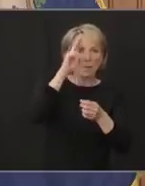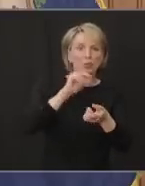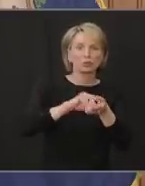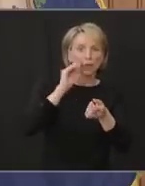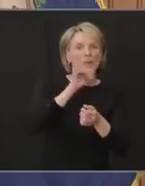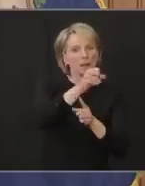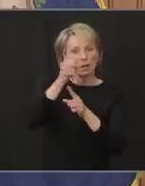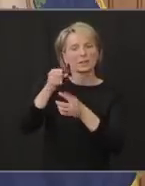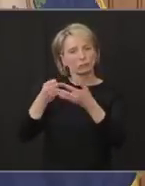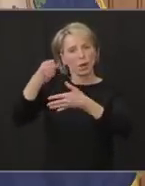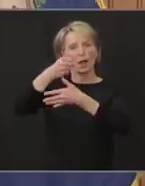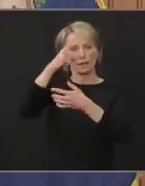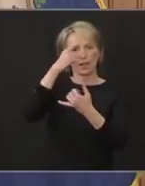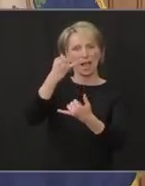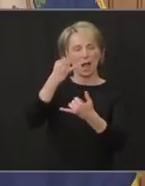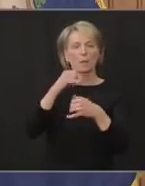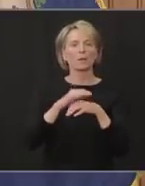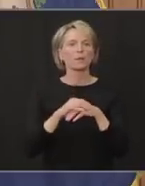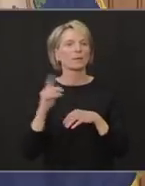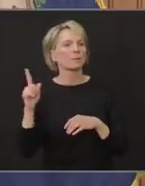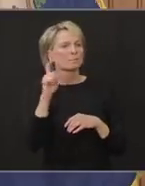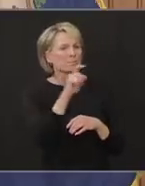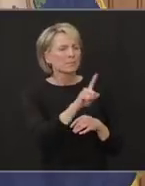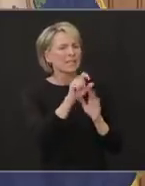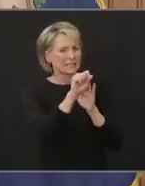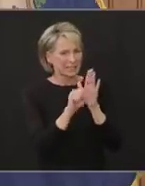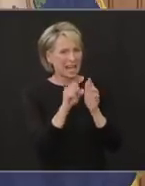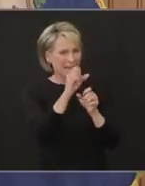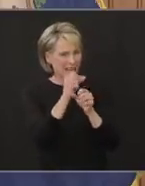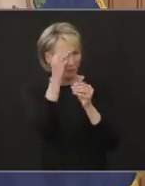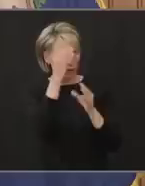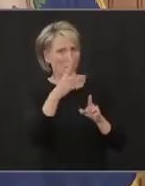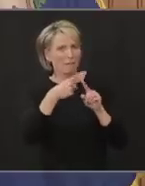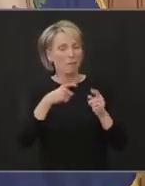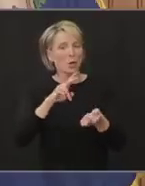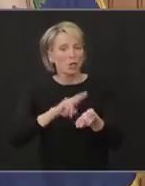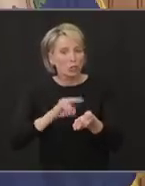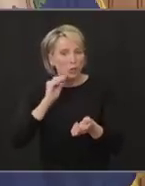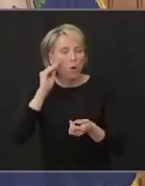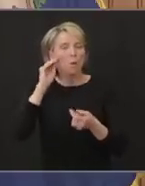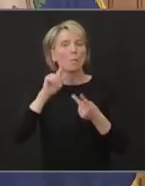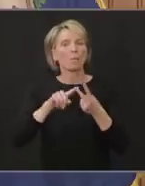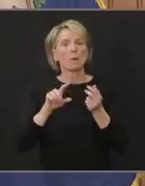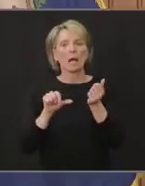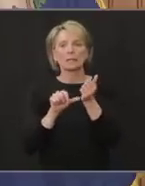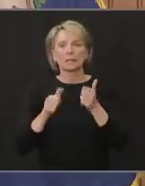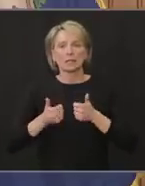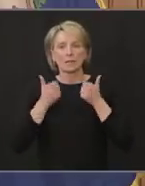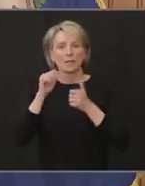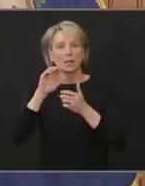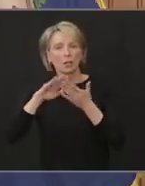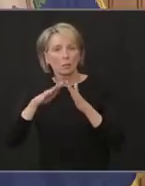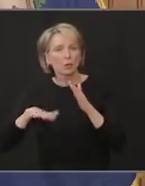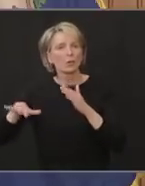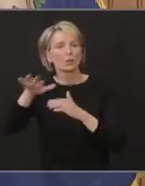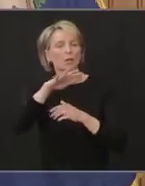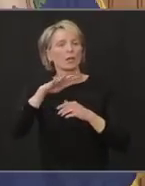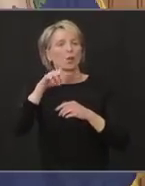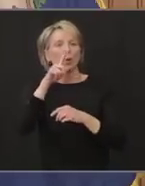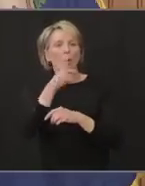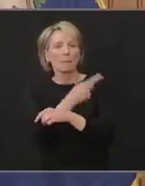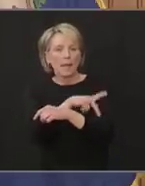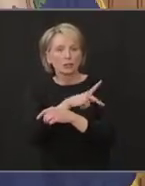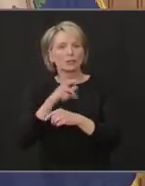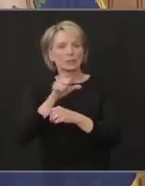enough information from the nursing homes and the other assisted living communities about who is testing positive there, the staff and the patients? In other